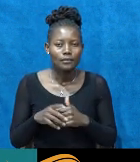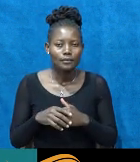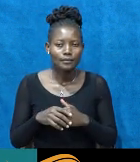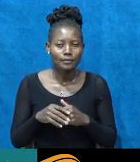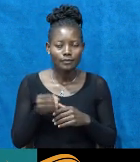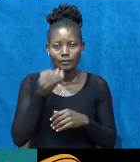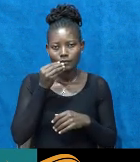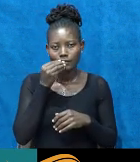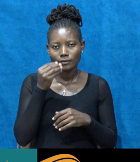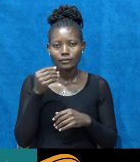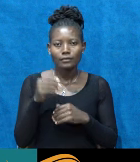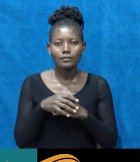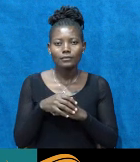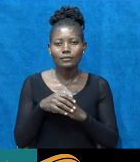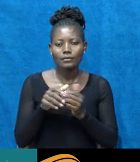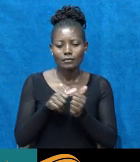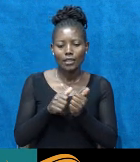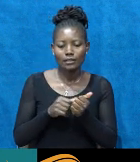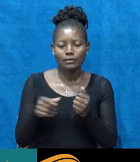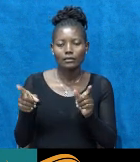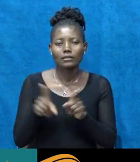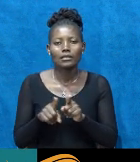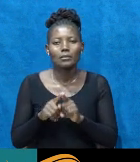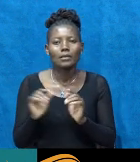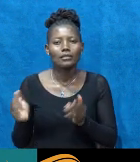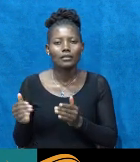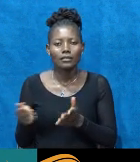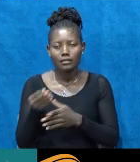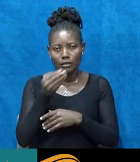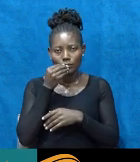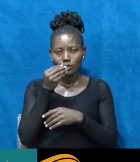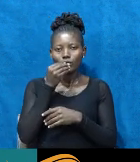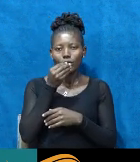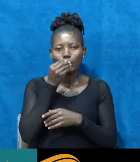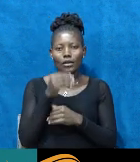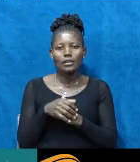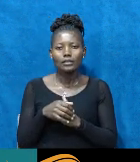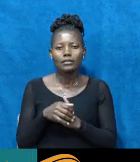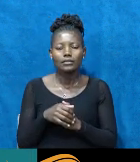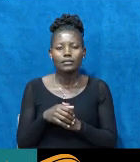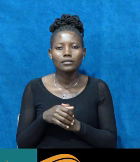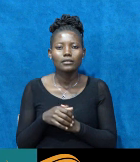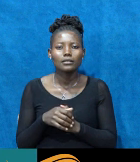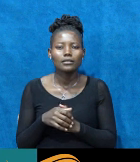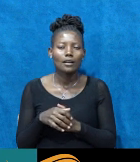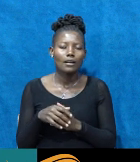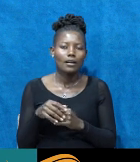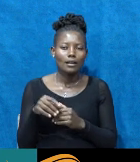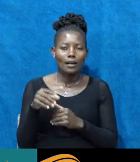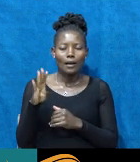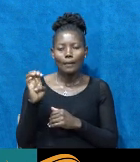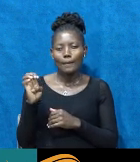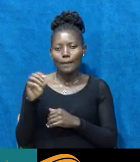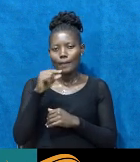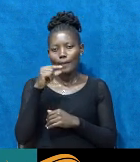of foods, to be able to encourage them to eat pulses and grains and cereals, your beans, your green grams,